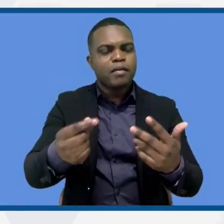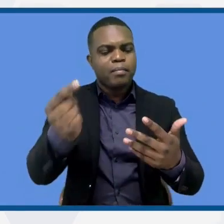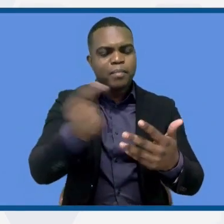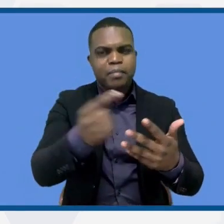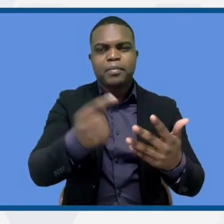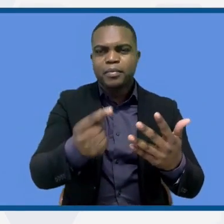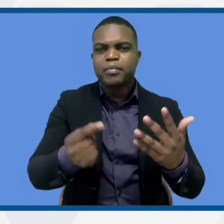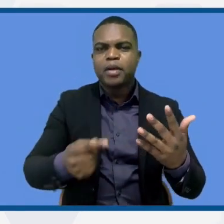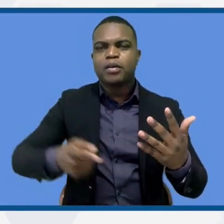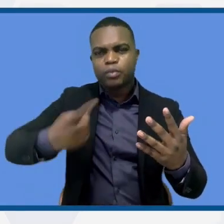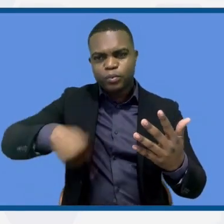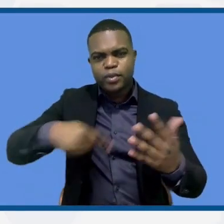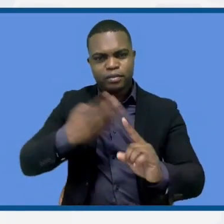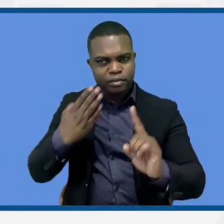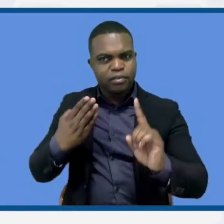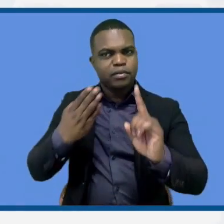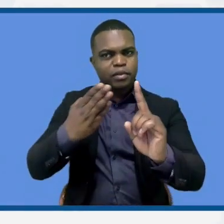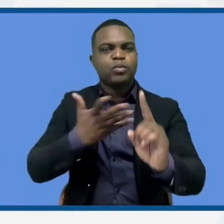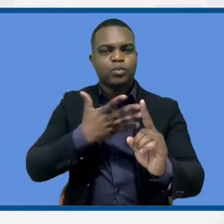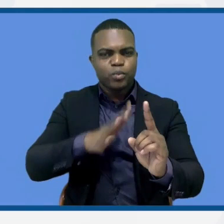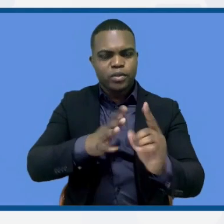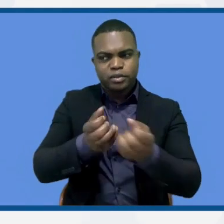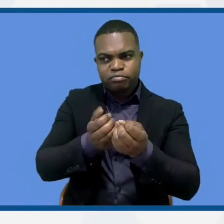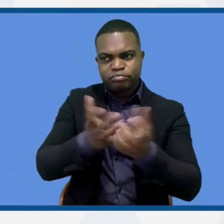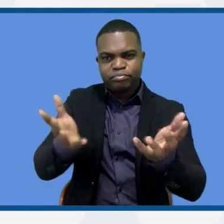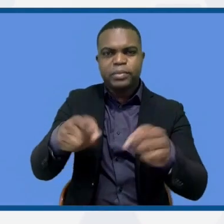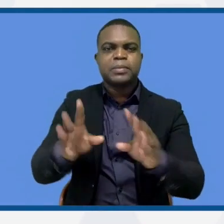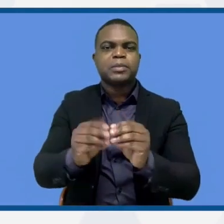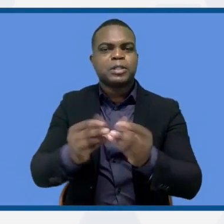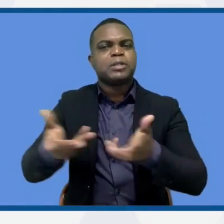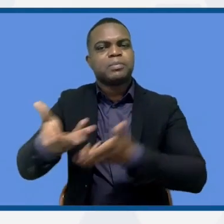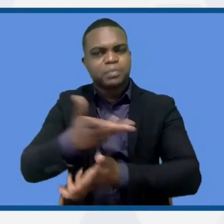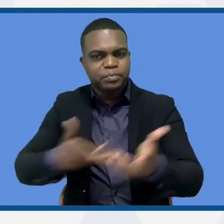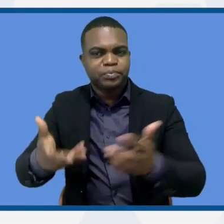resilient infrastructure, is one of those areas where we are